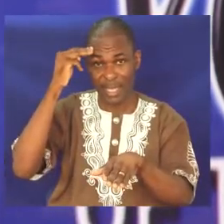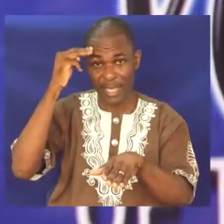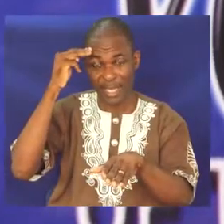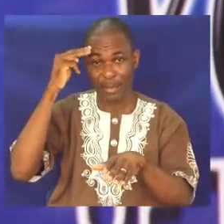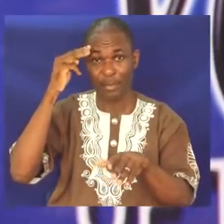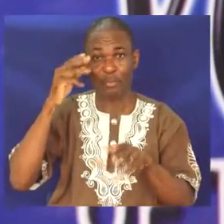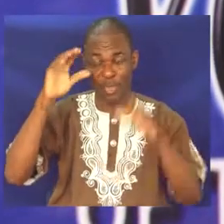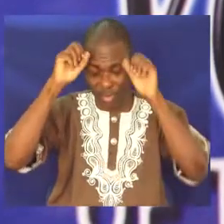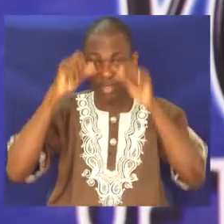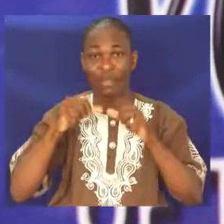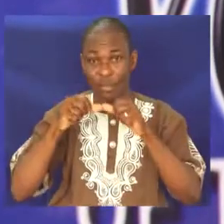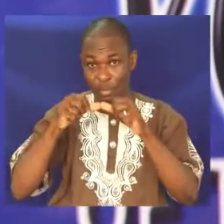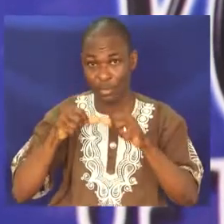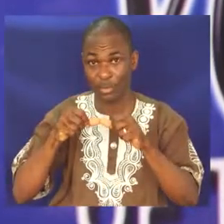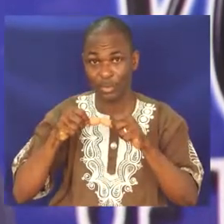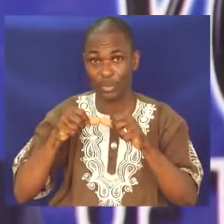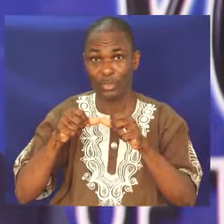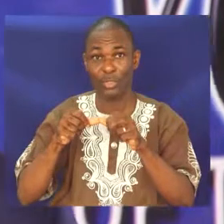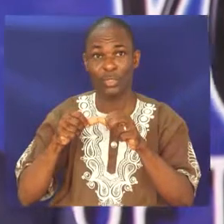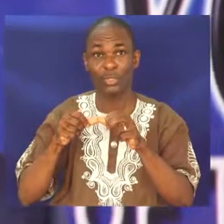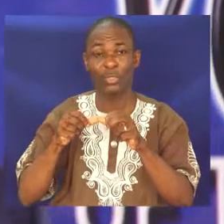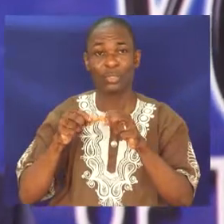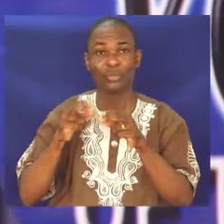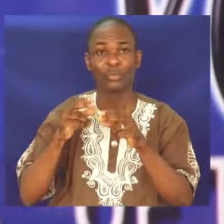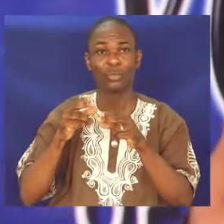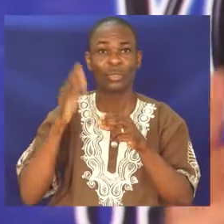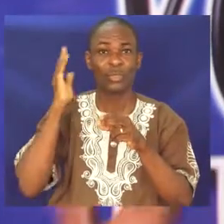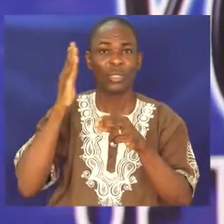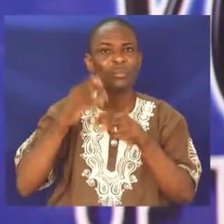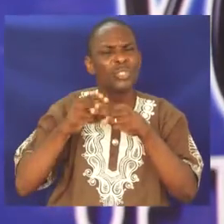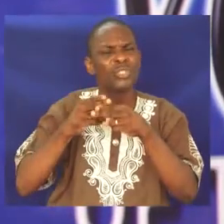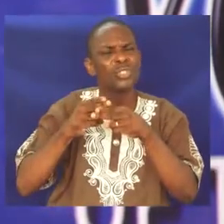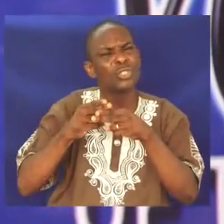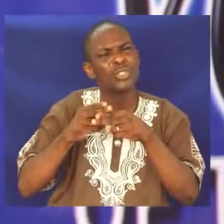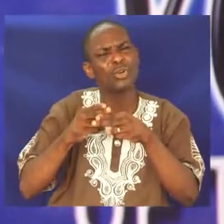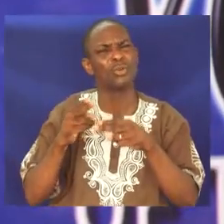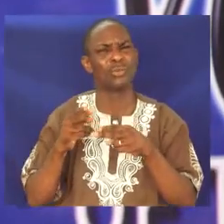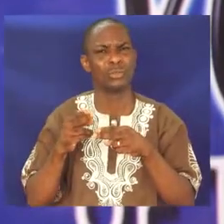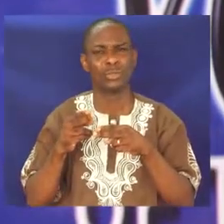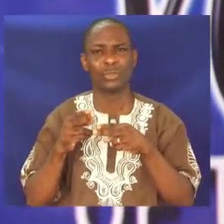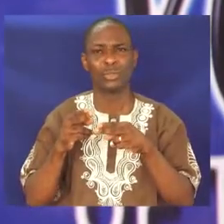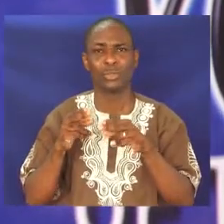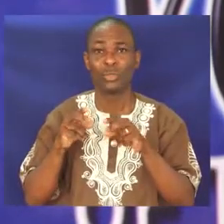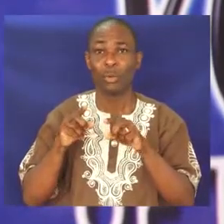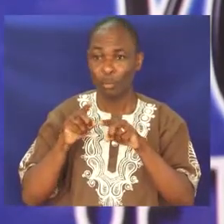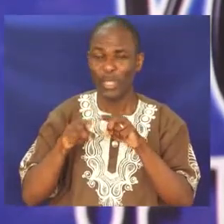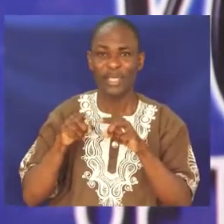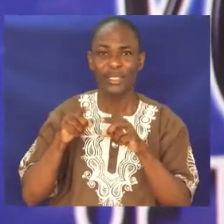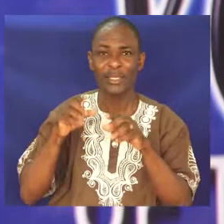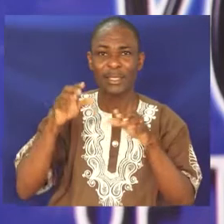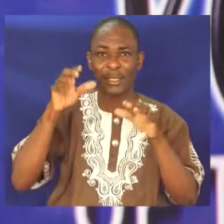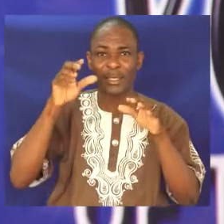ana ebedi ade. For the less than 1 year ana wo de year campaign no. Odi nkunim ewo man mu mane